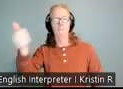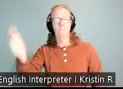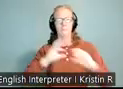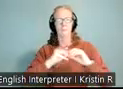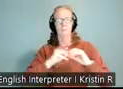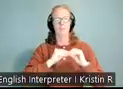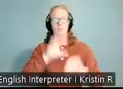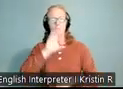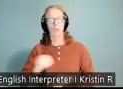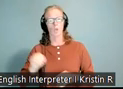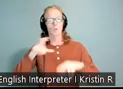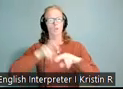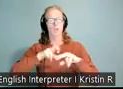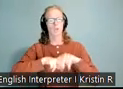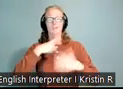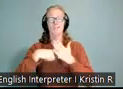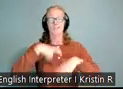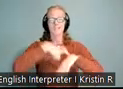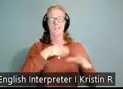the timeline.